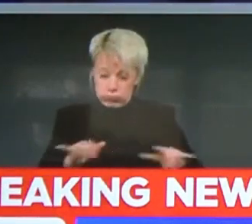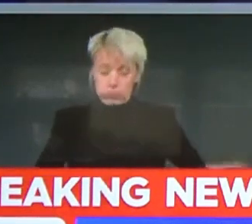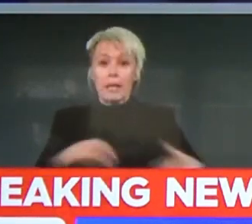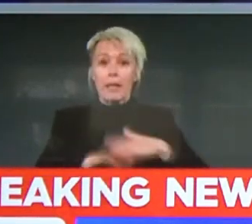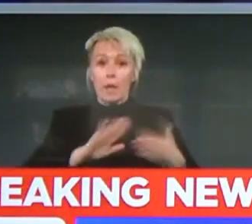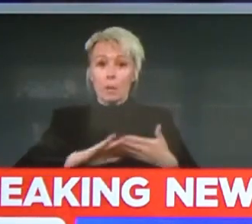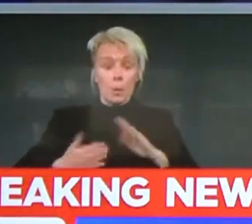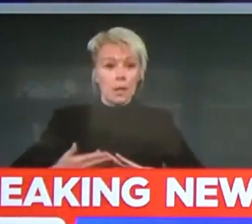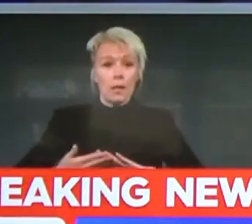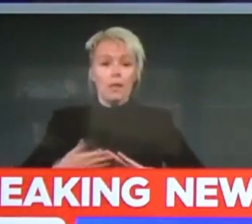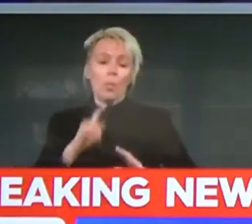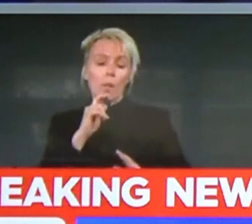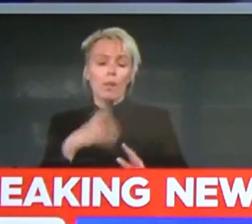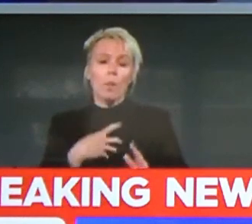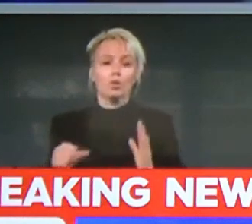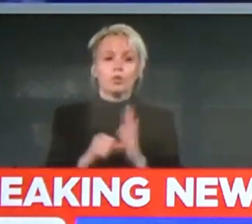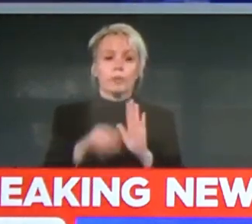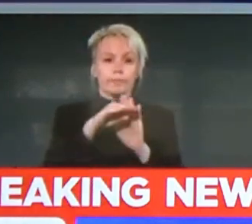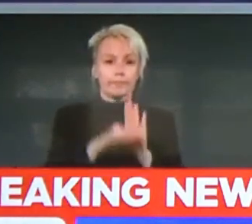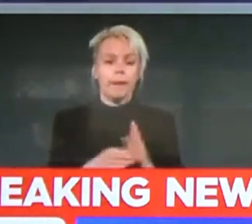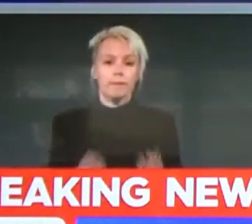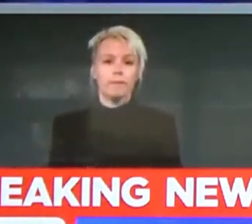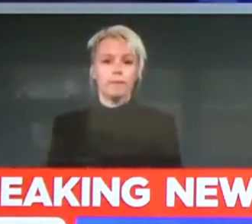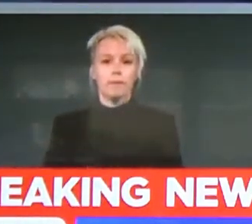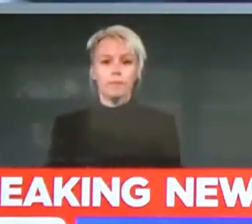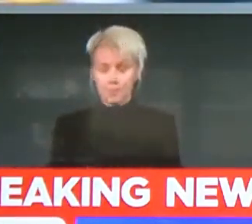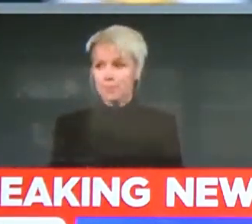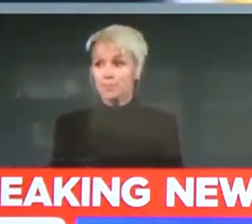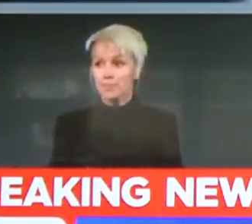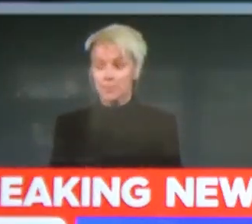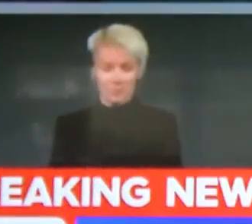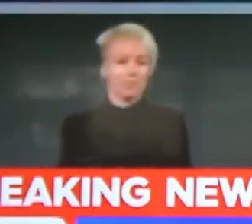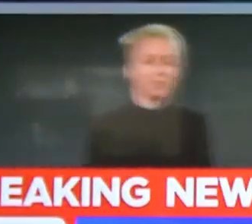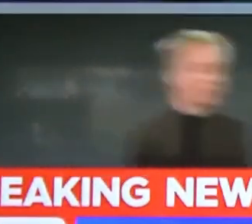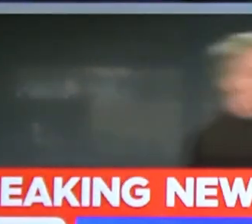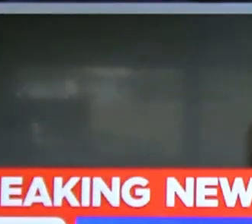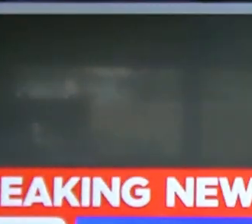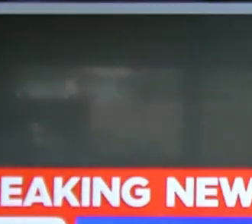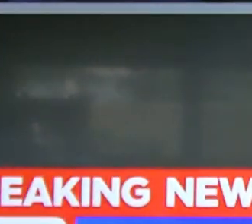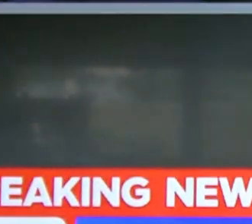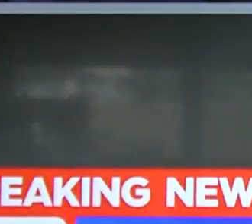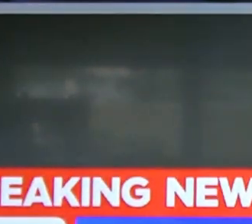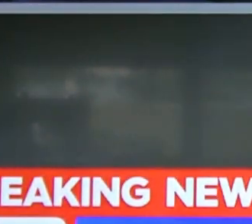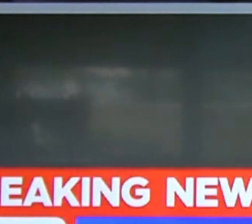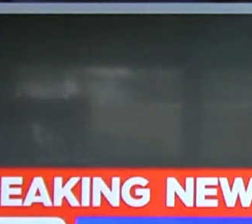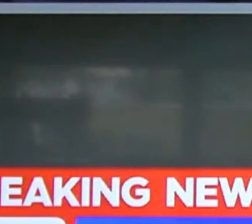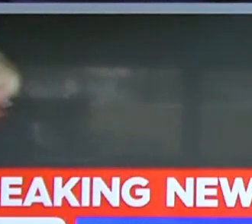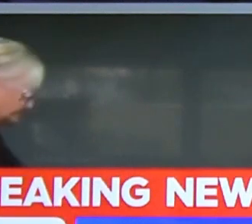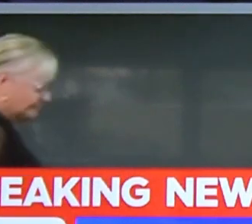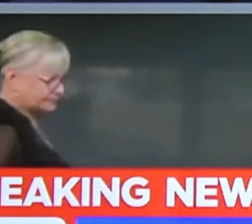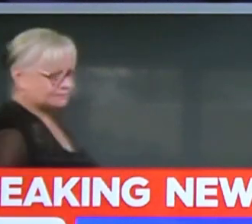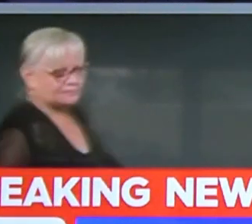to introduce some harder measures. And the National Cabinet acts and receives the advice of the medical expert